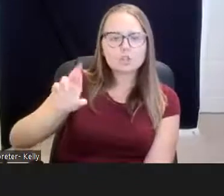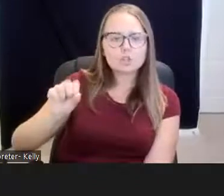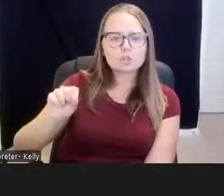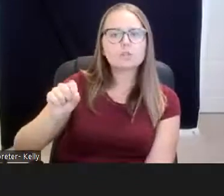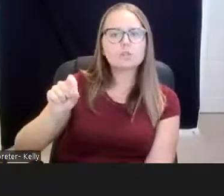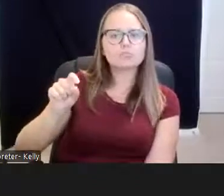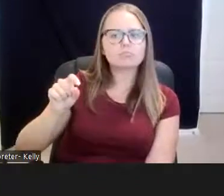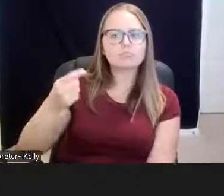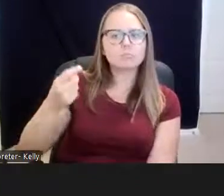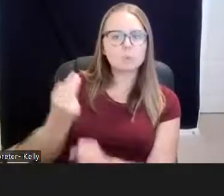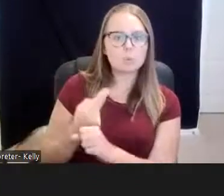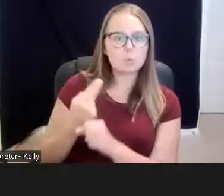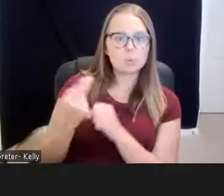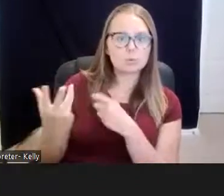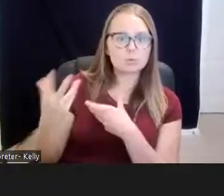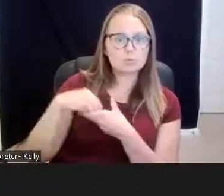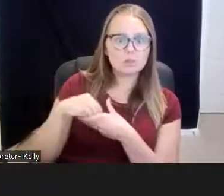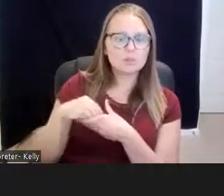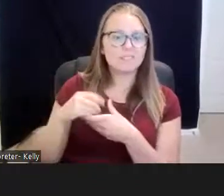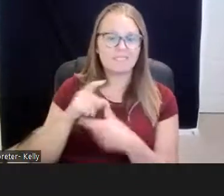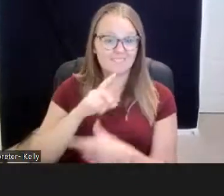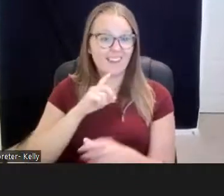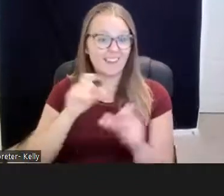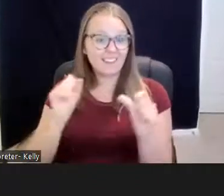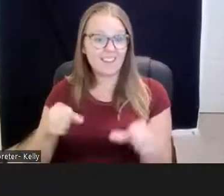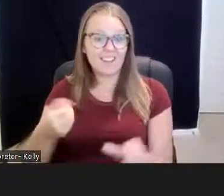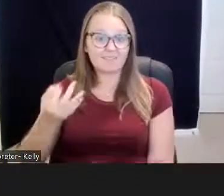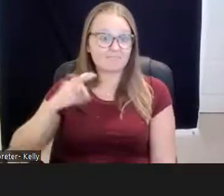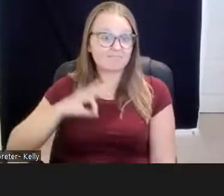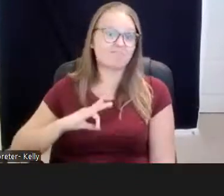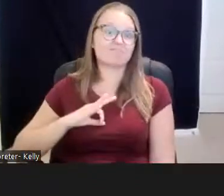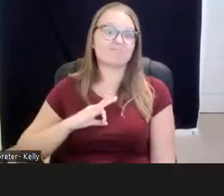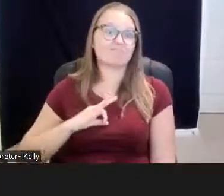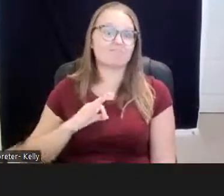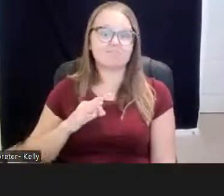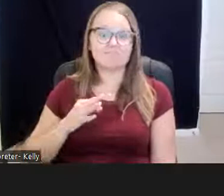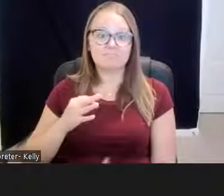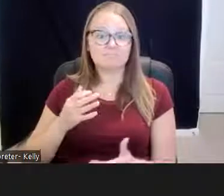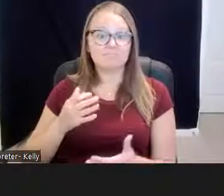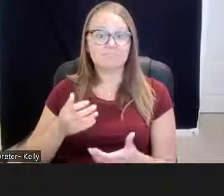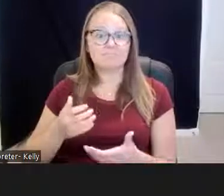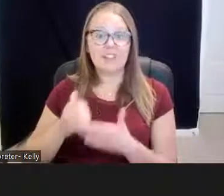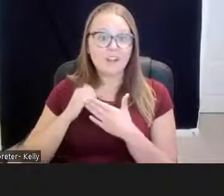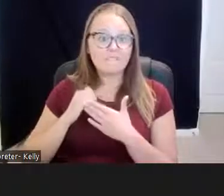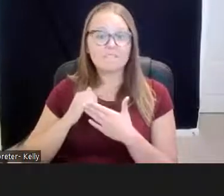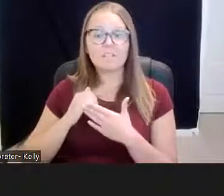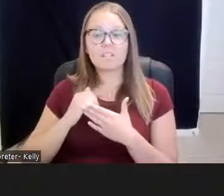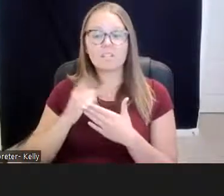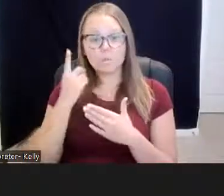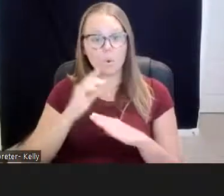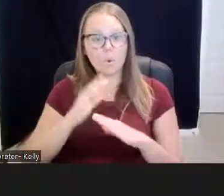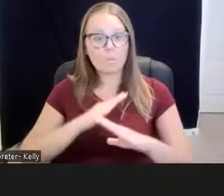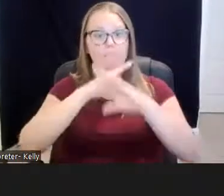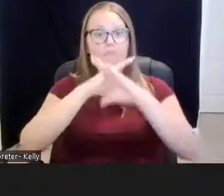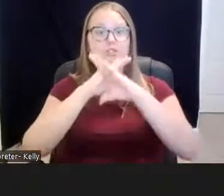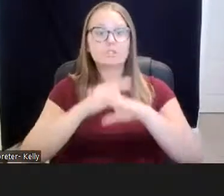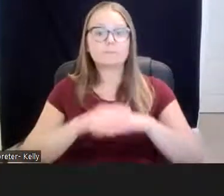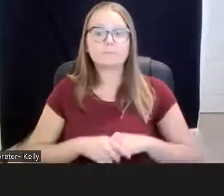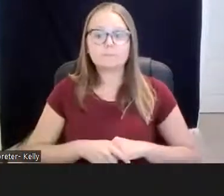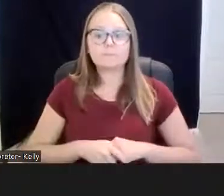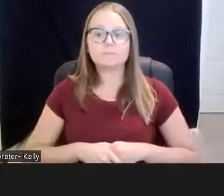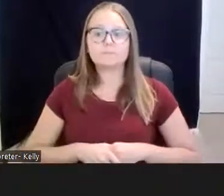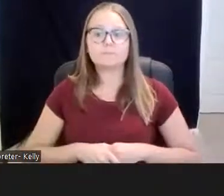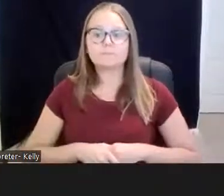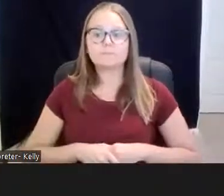that can be a very fruitful avenue in prevention. And In fact,